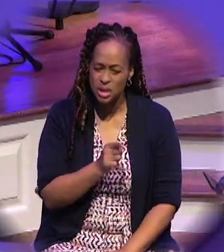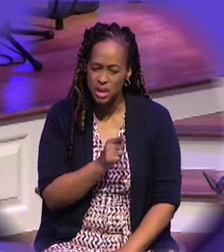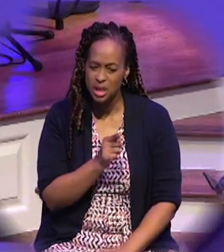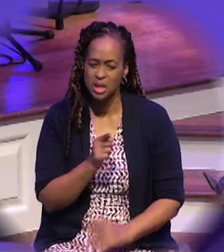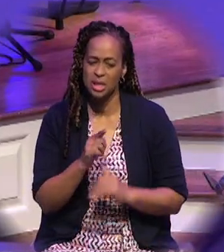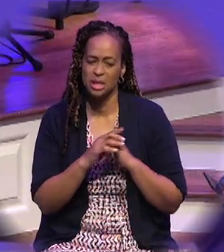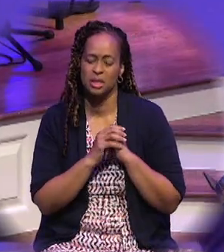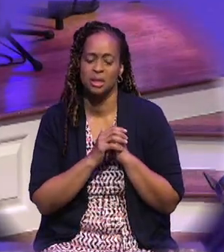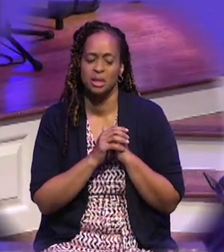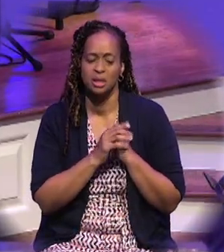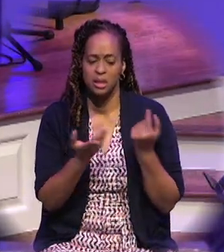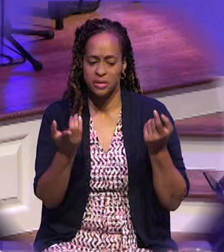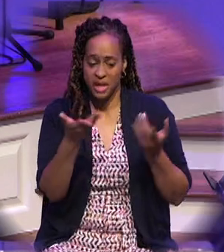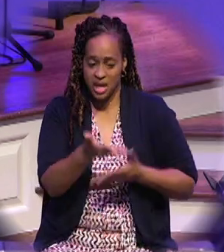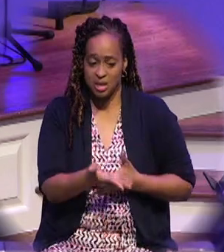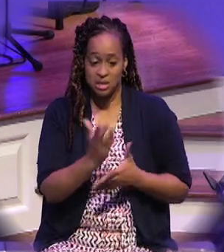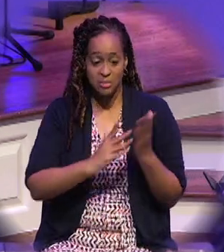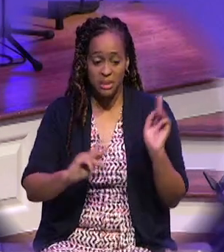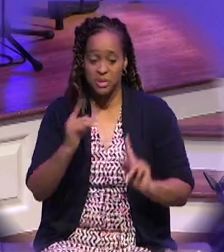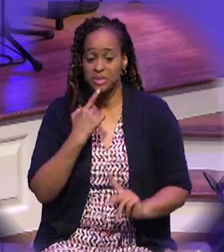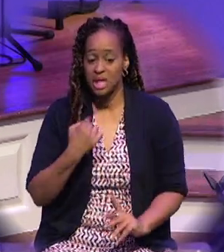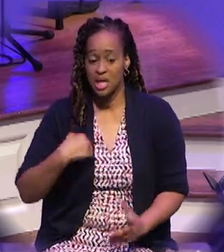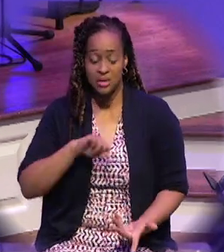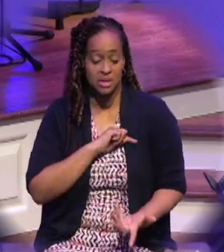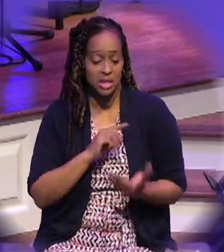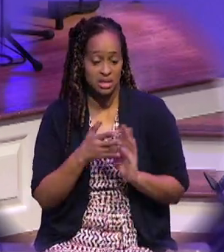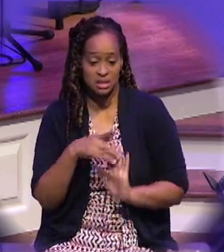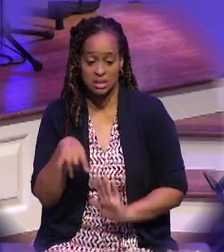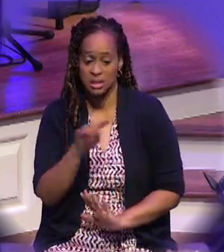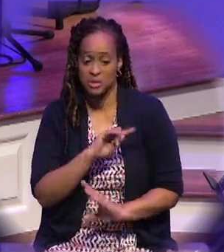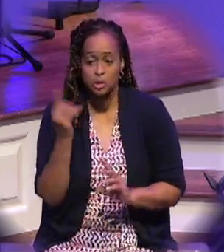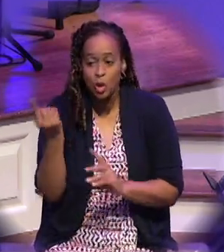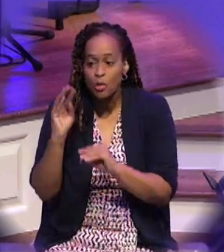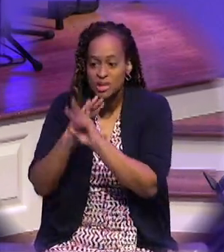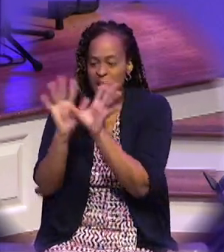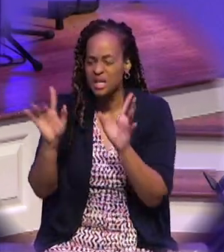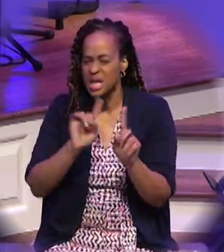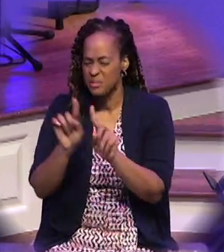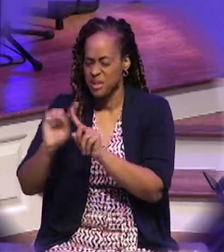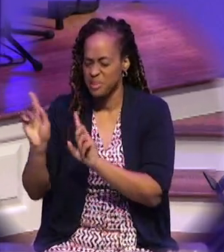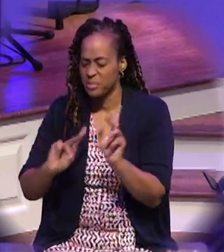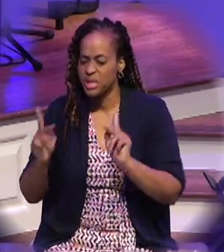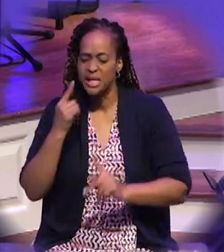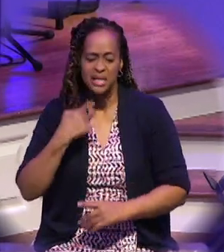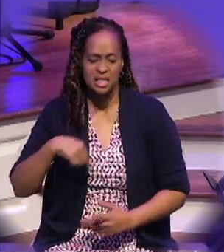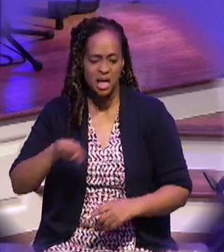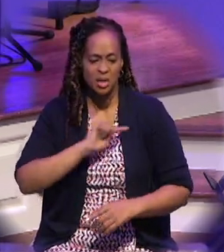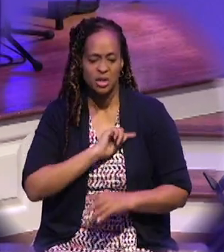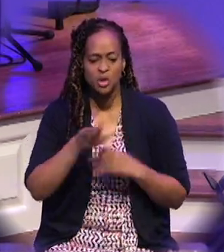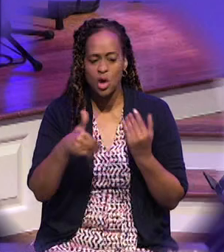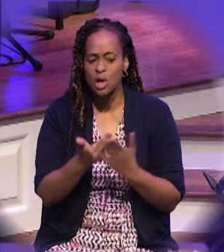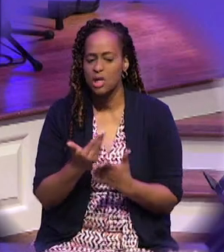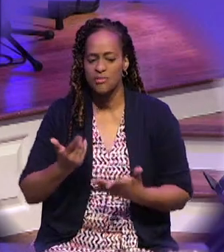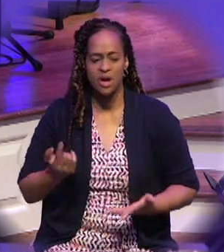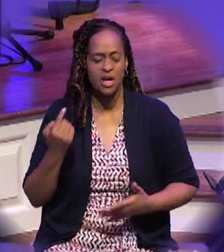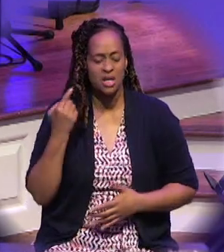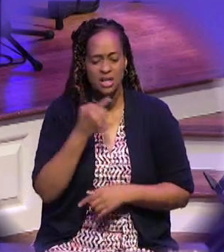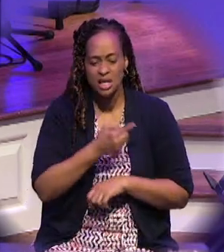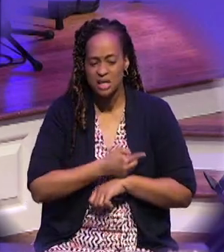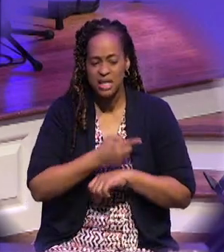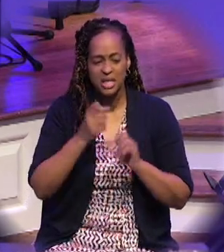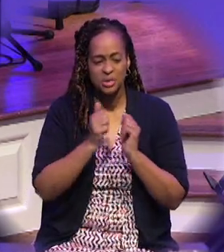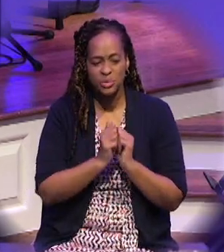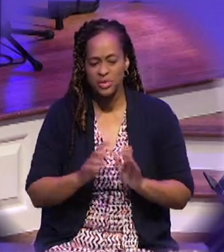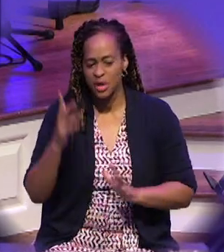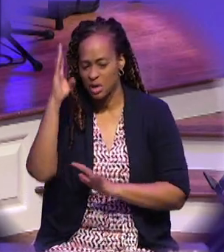winning? Some people tell us it's inevitable, right? I mean, there's all sorts of folks that tell us out there that all of our thinking about God